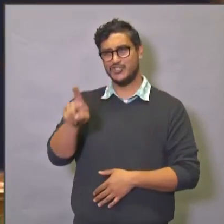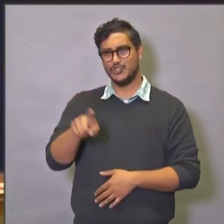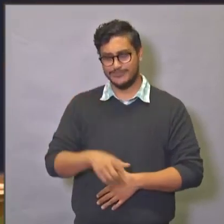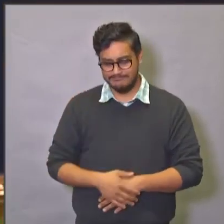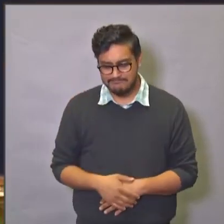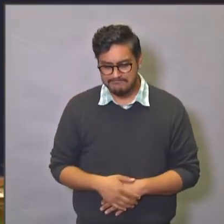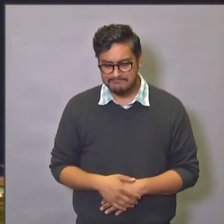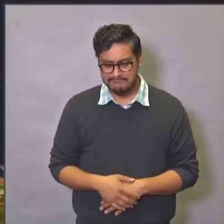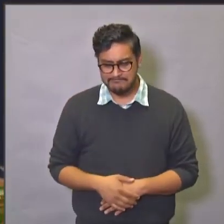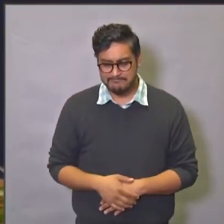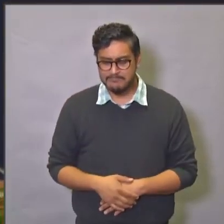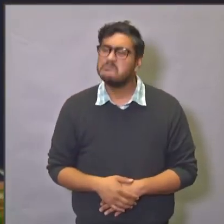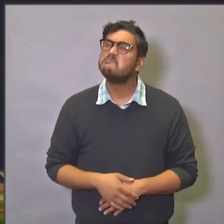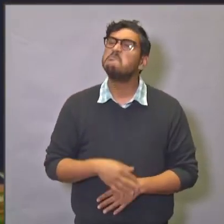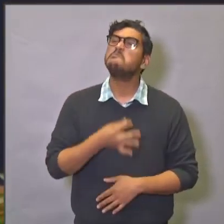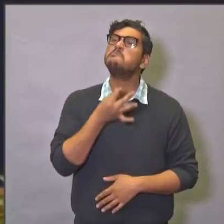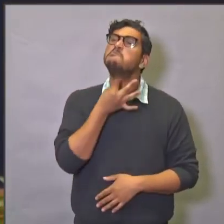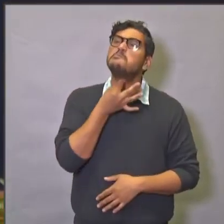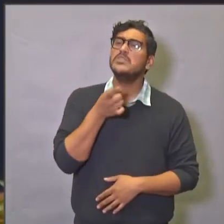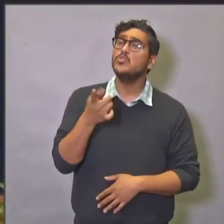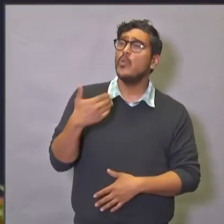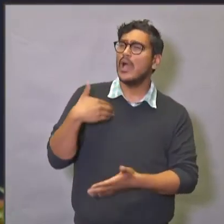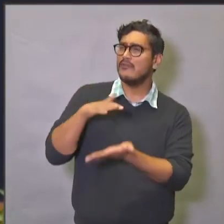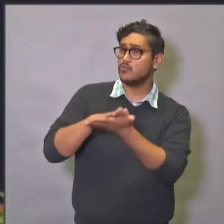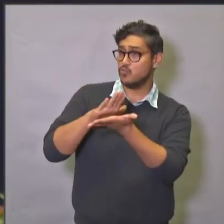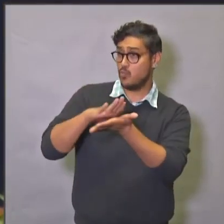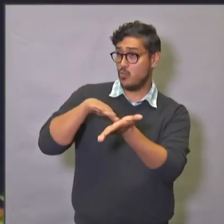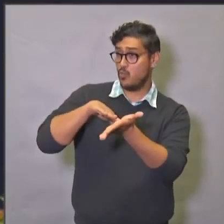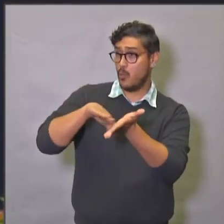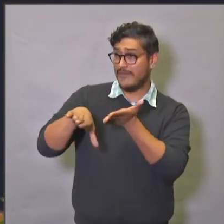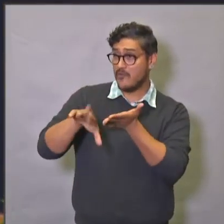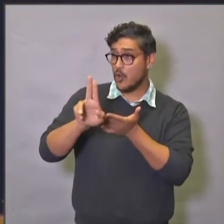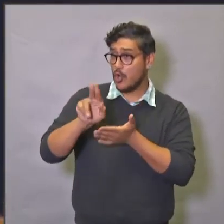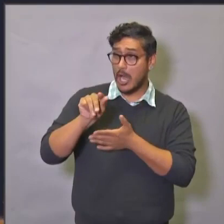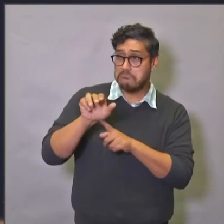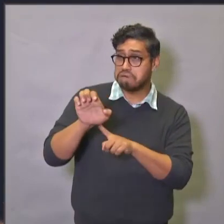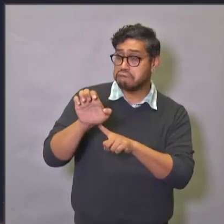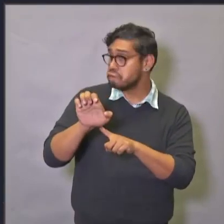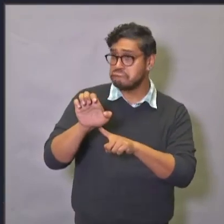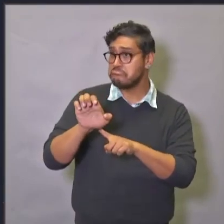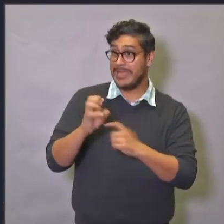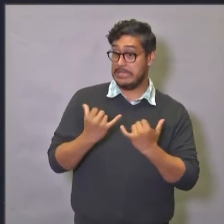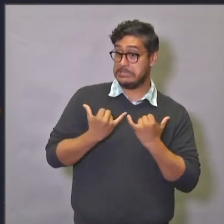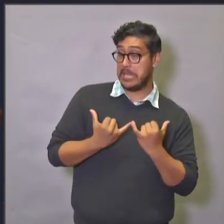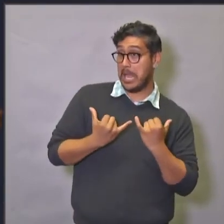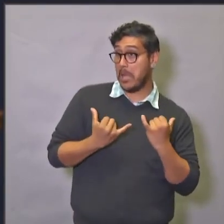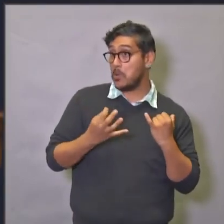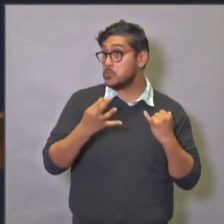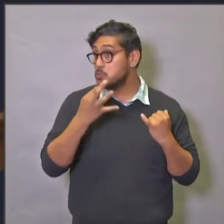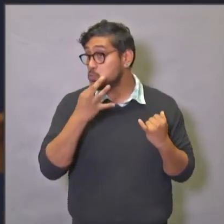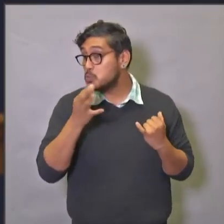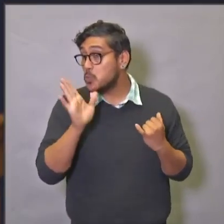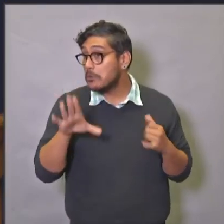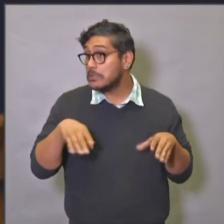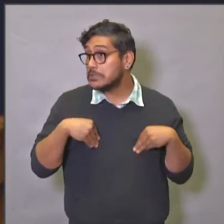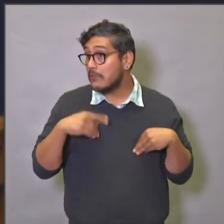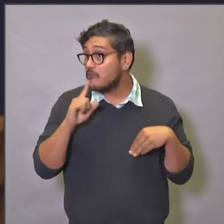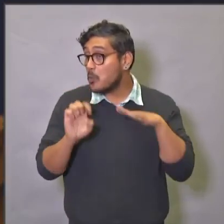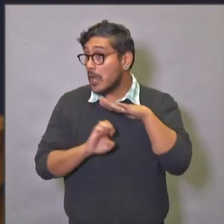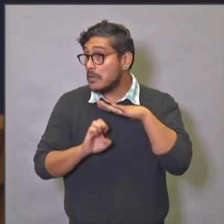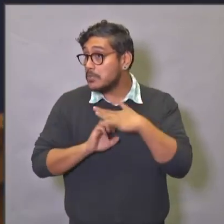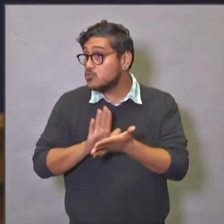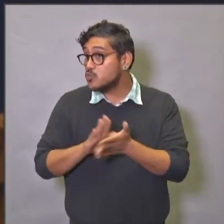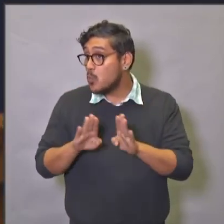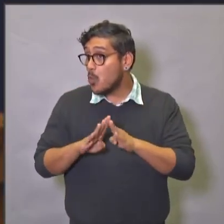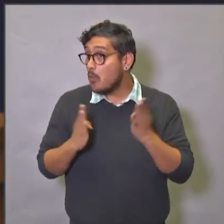know if you had a school waiver update, if we are now or in the near future going to start accepting waivers for elementary schools to reopen, and